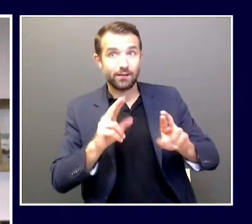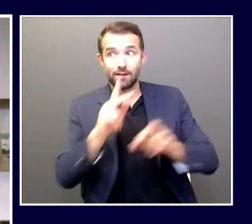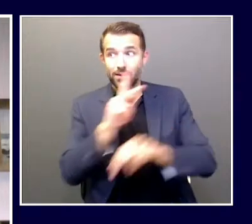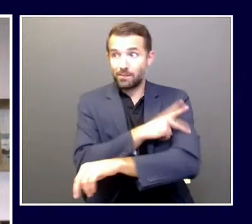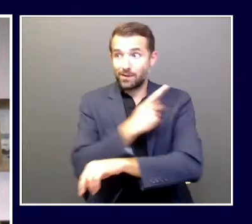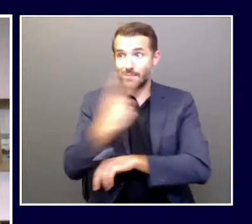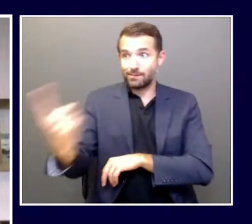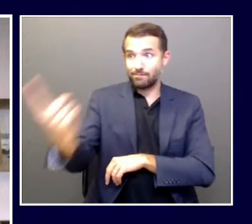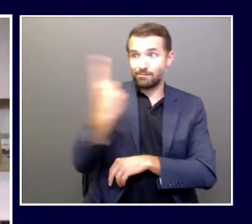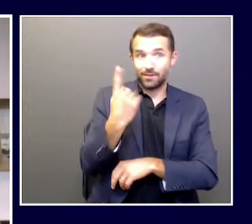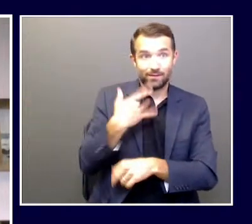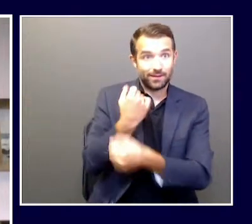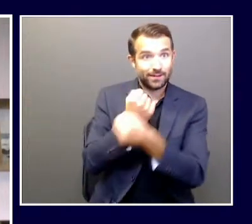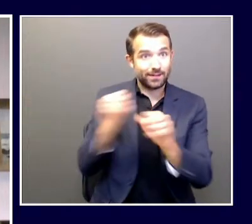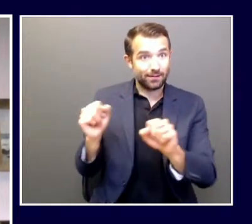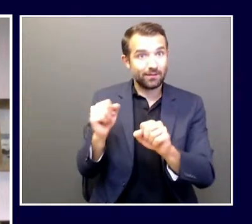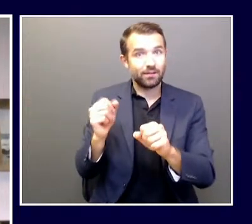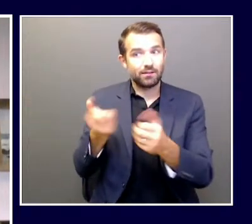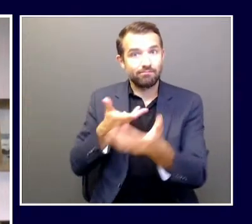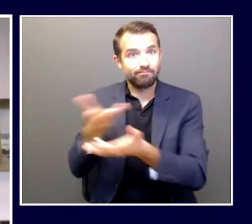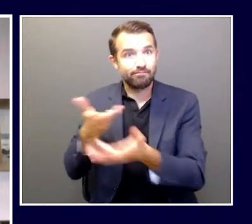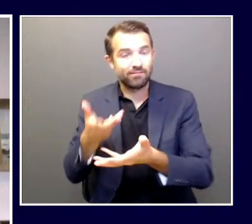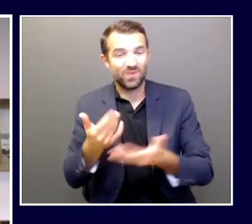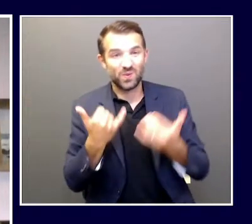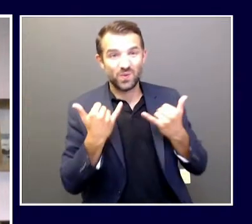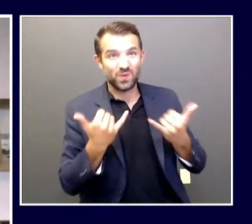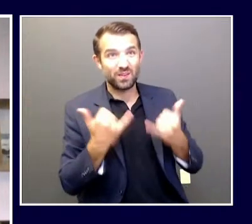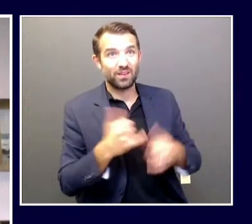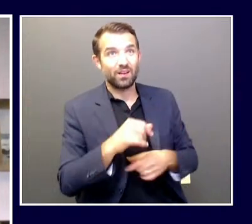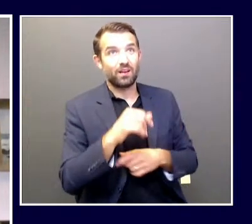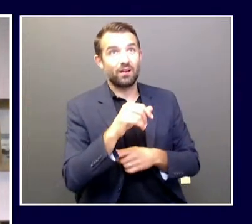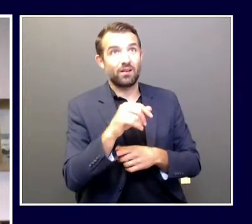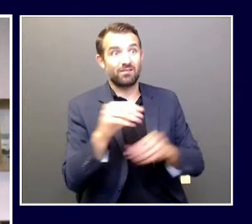half, are in those facilities. That means that the